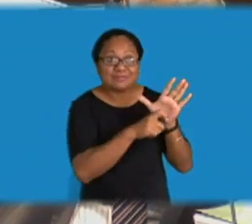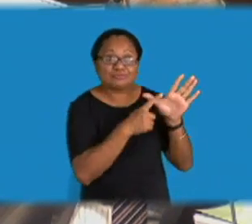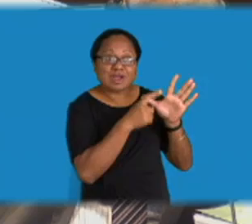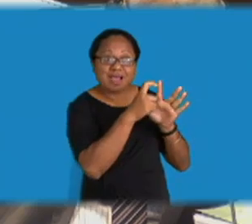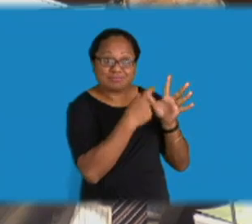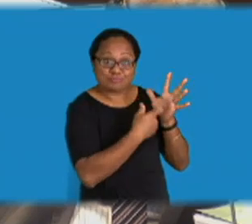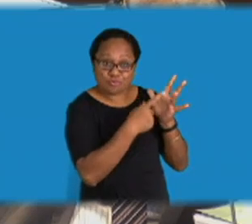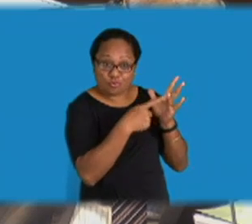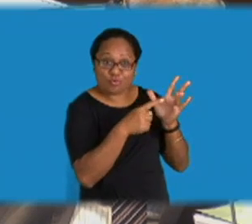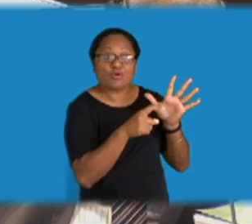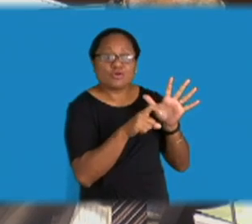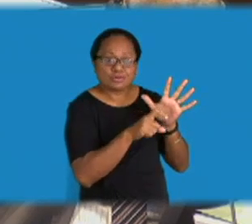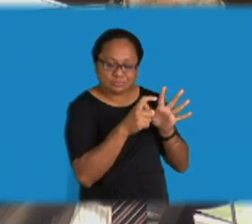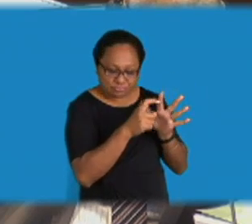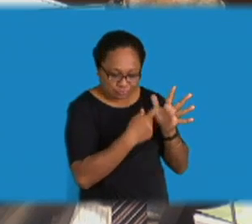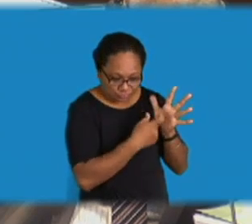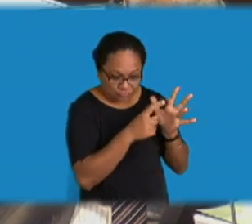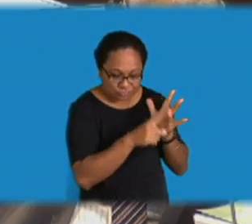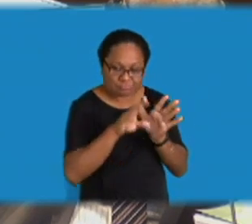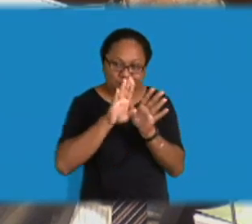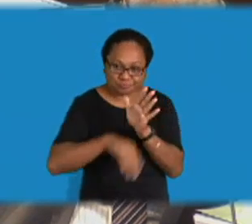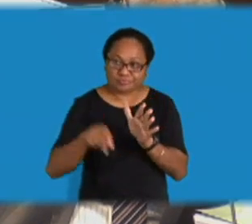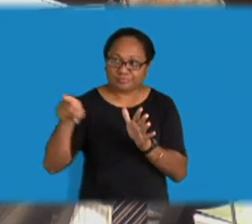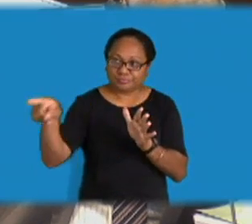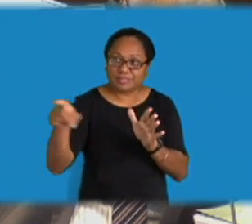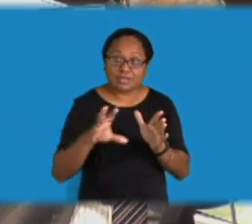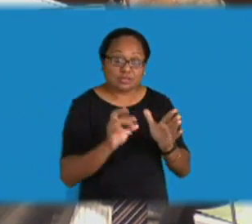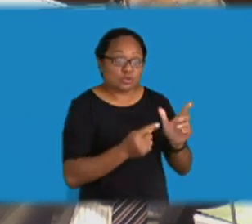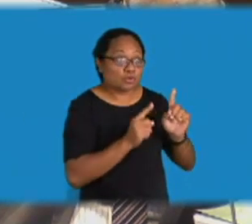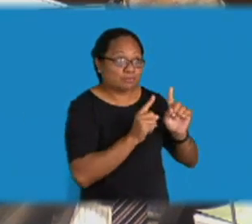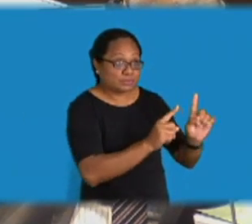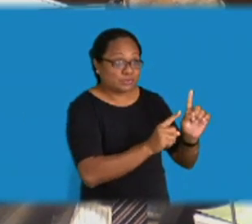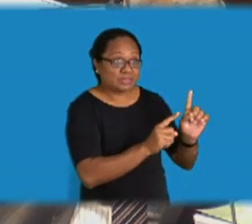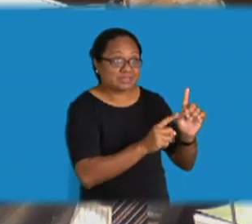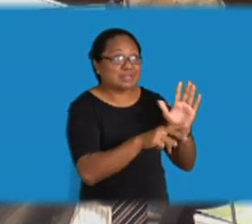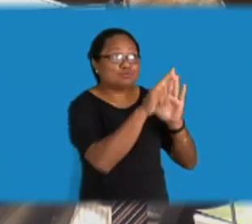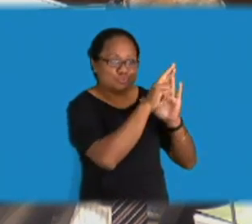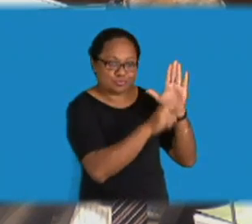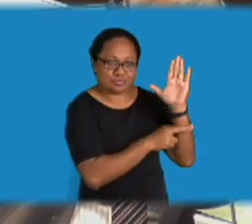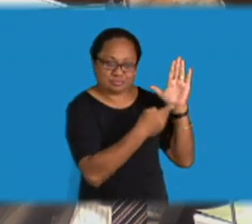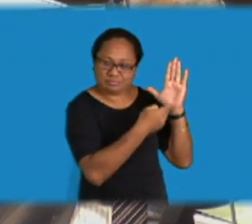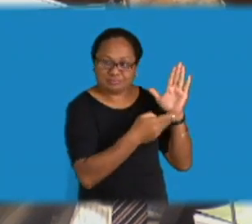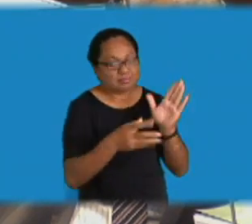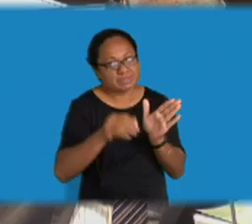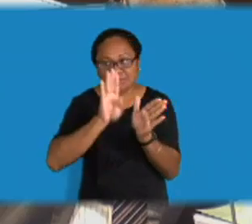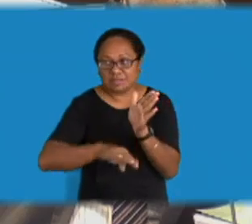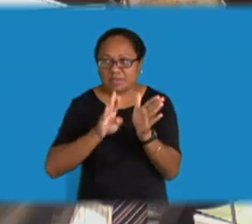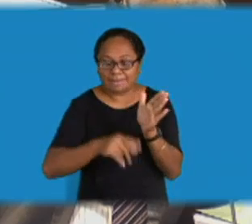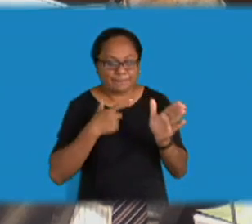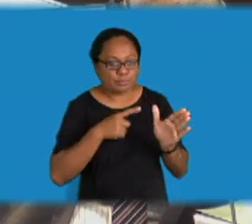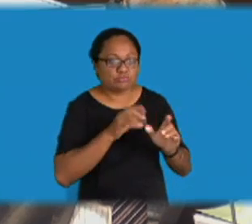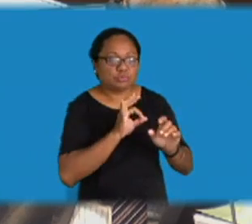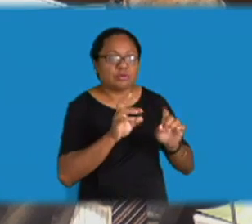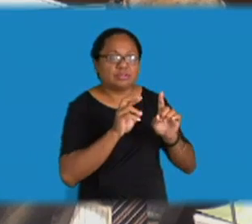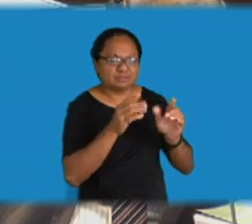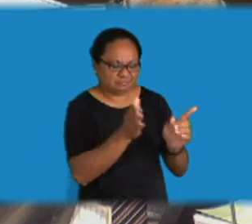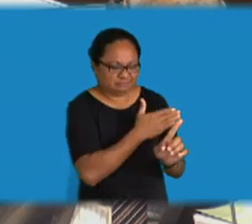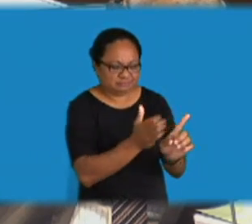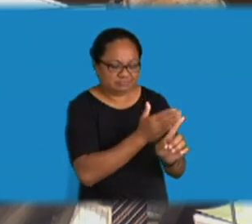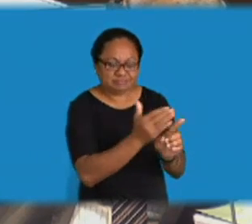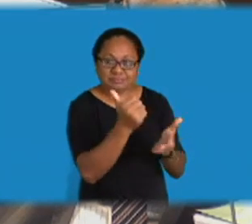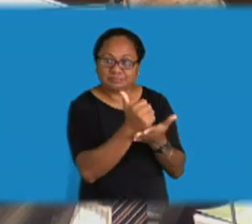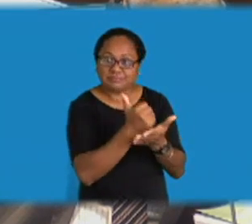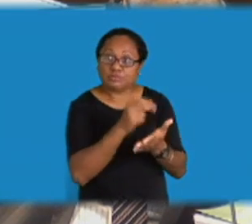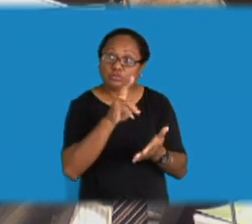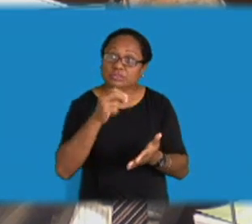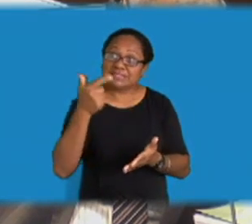with immediate effect pursuant to Clause 8 of the 2007 regulations. For the sake of clarity, Madam Speaker, 2007